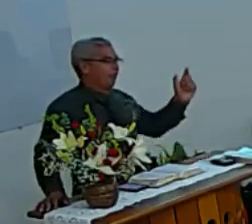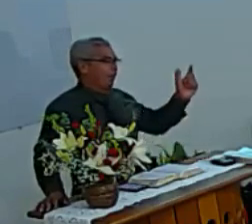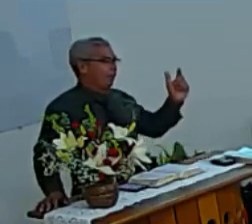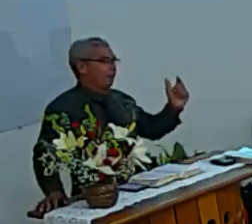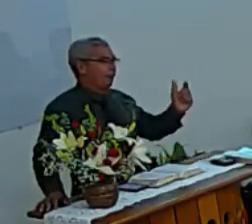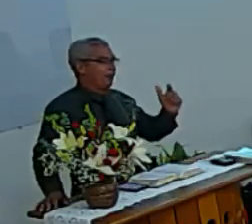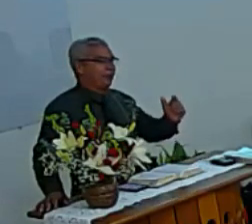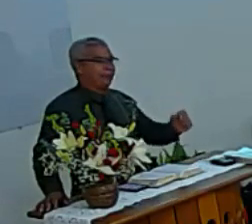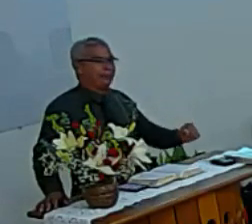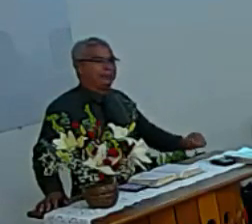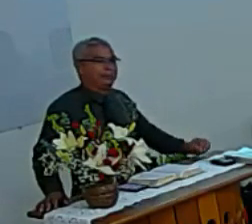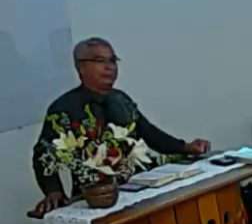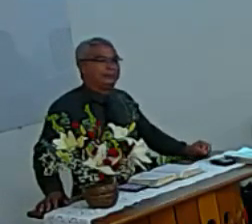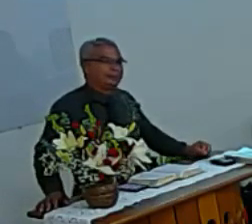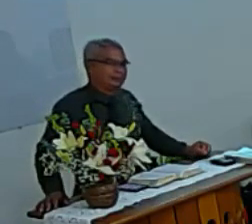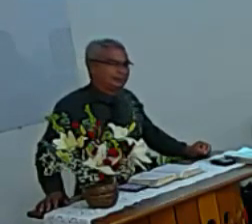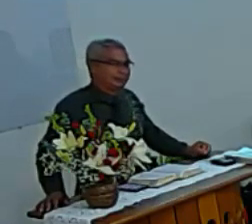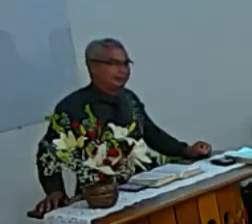represents salvation.